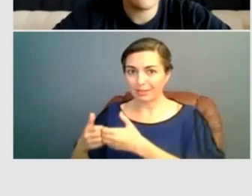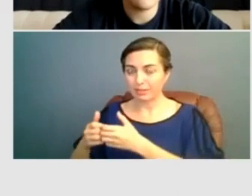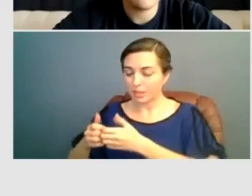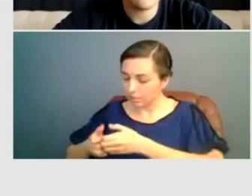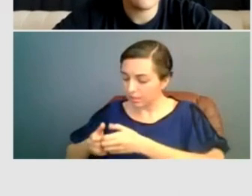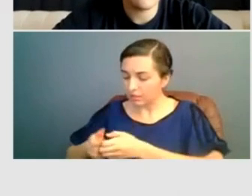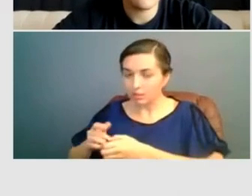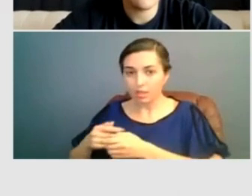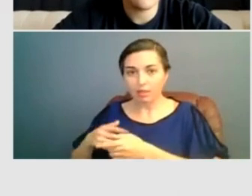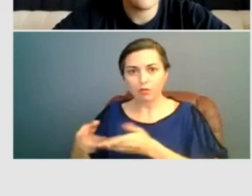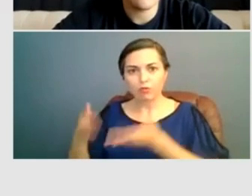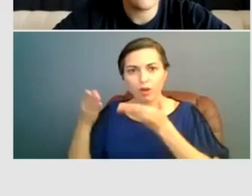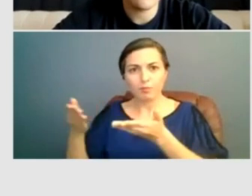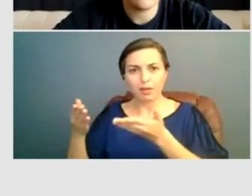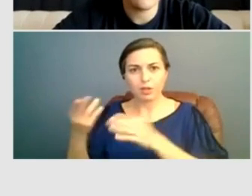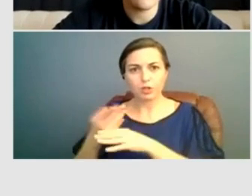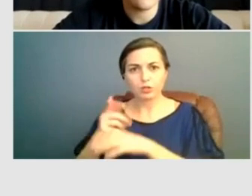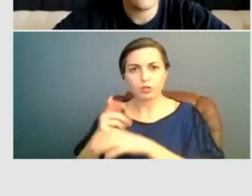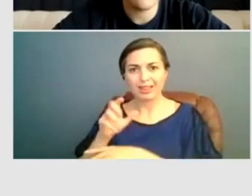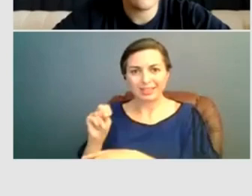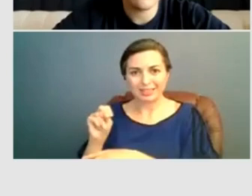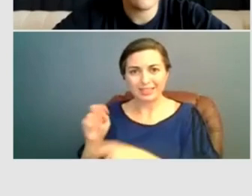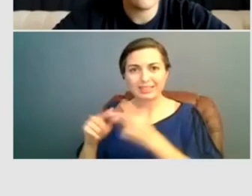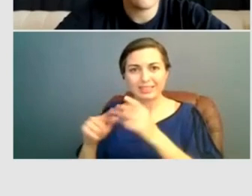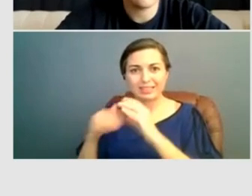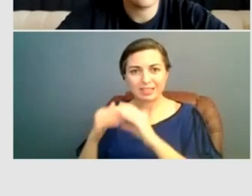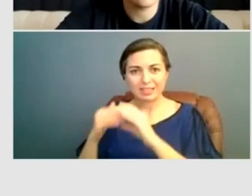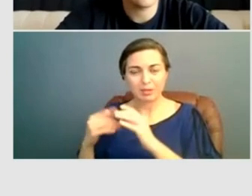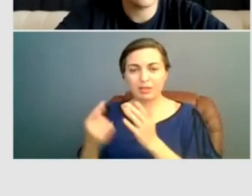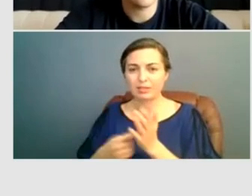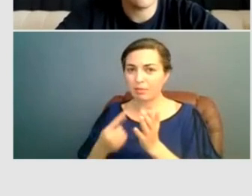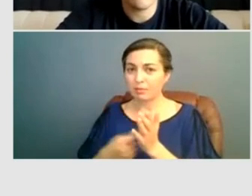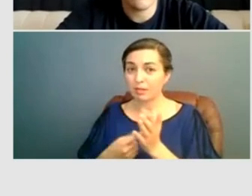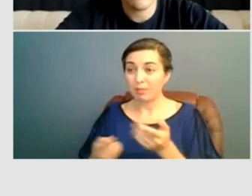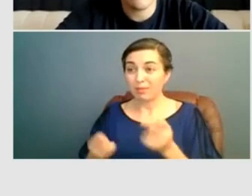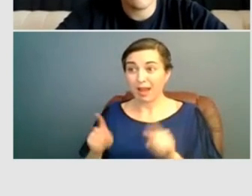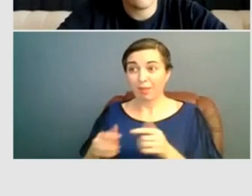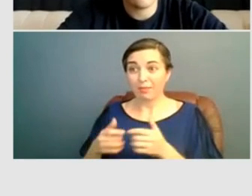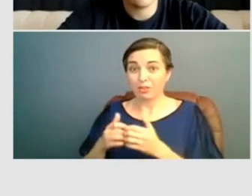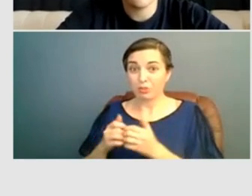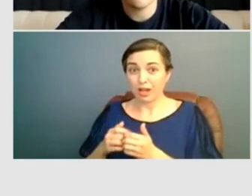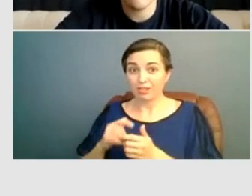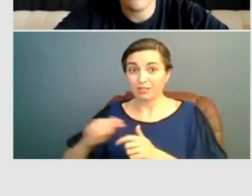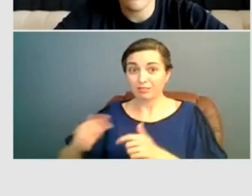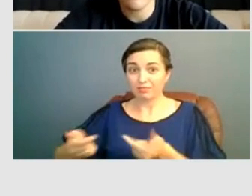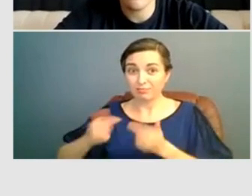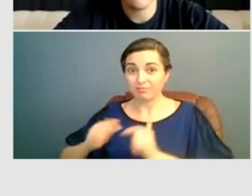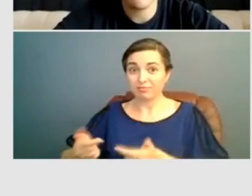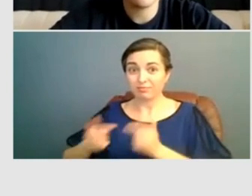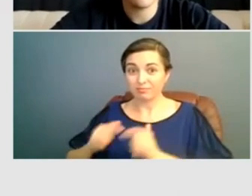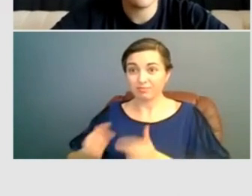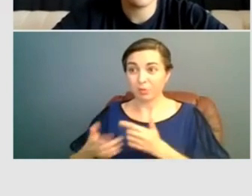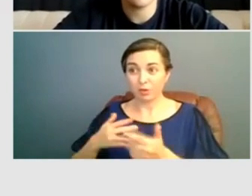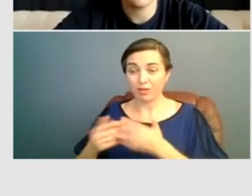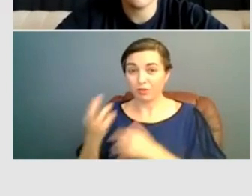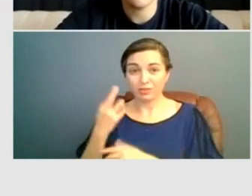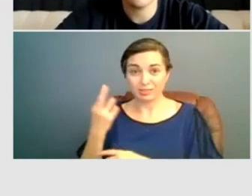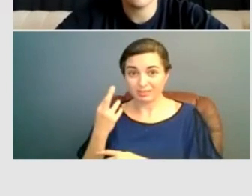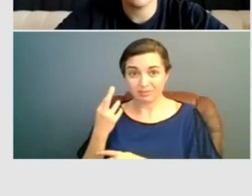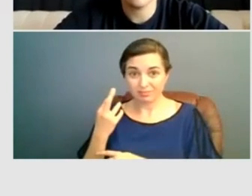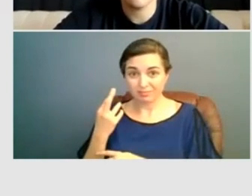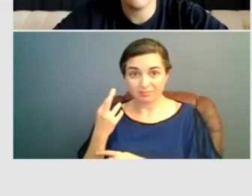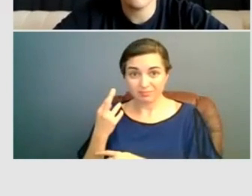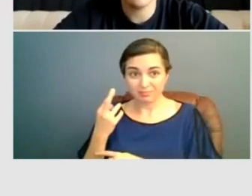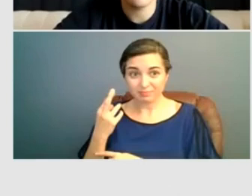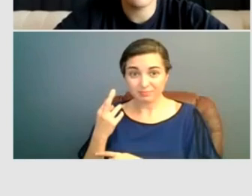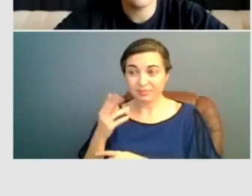and email, which I do too, but there are certain times you end up in a back and forth text exchange with somebody for whatever reason. And let's say